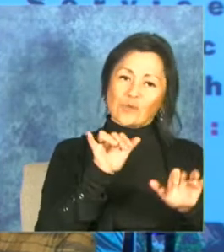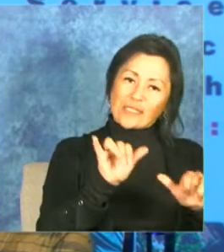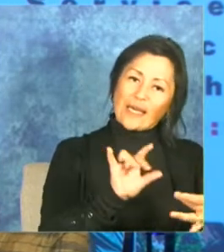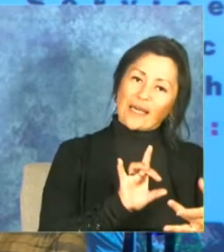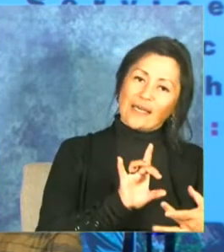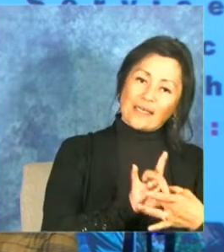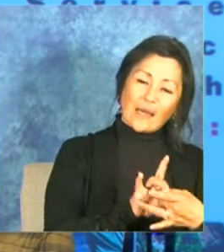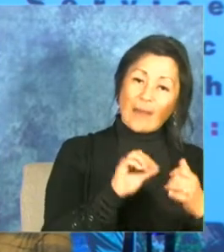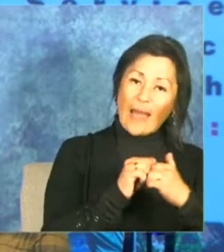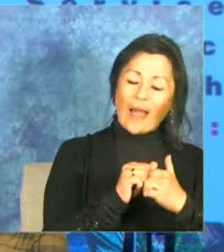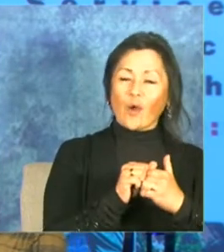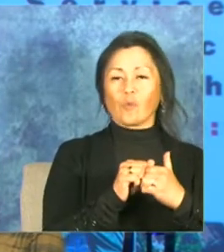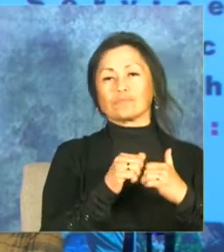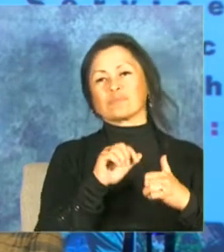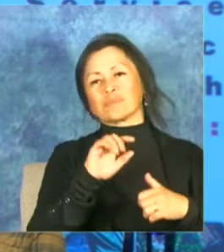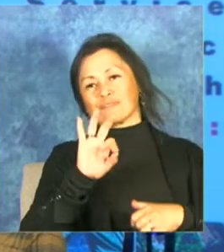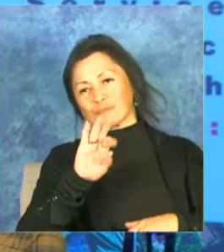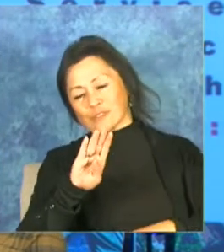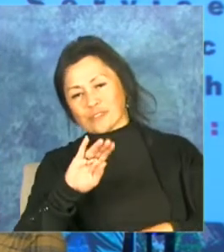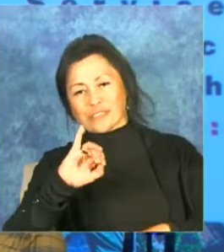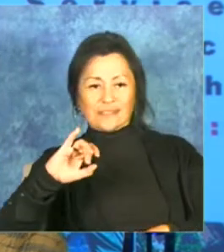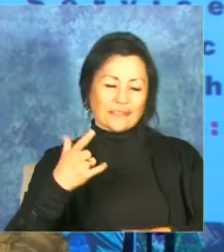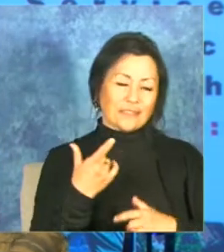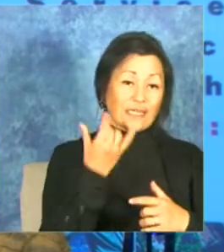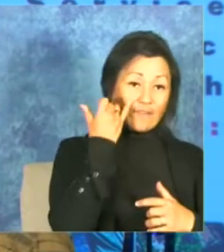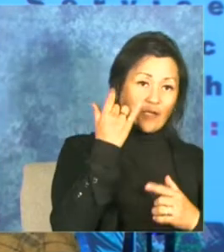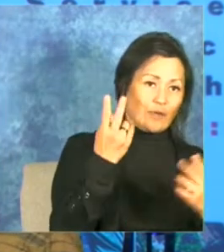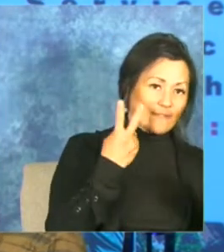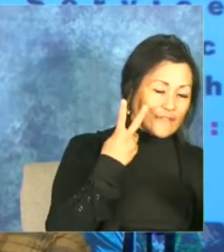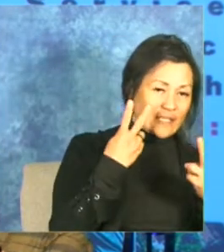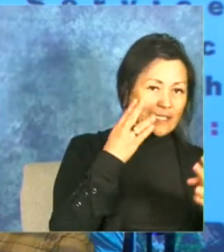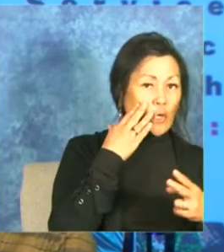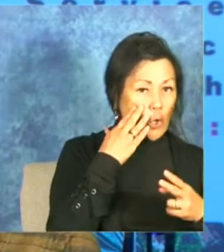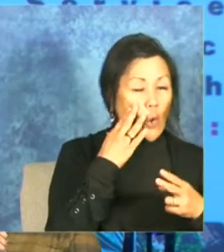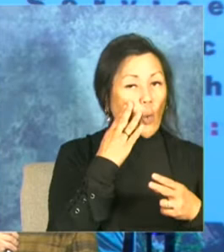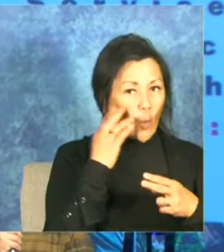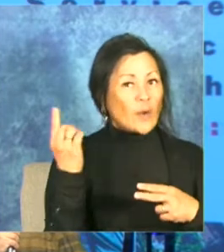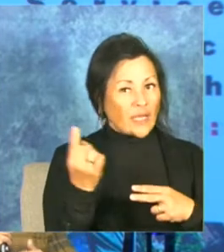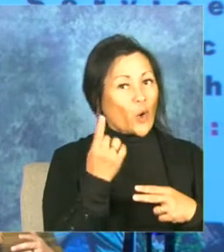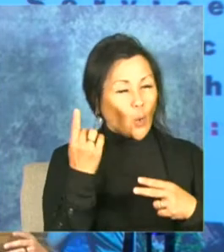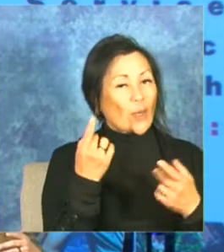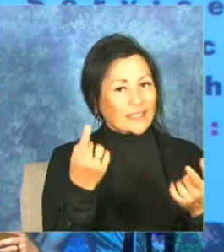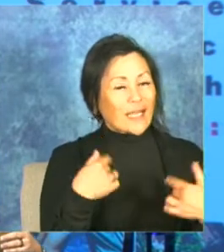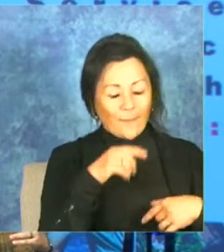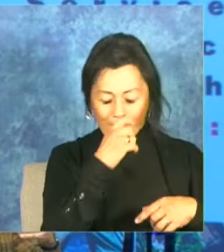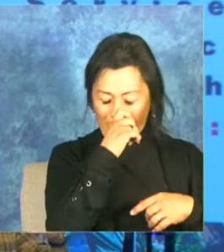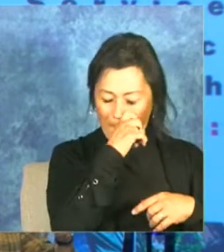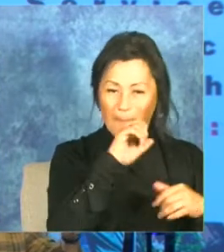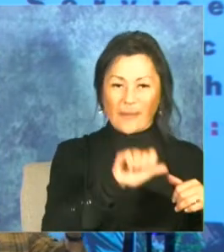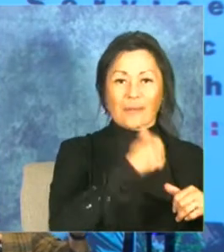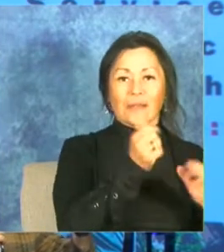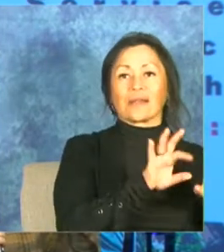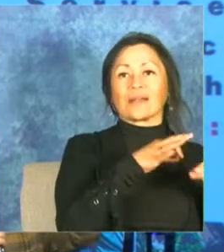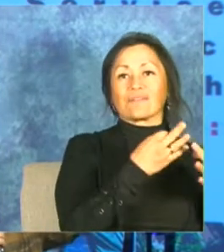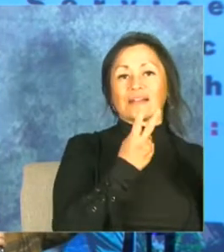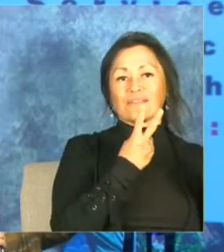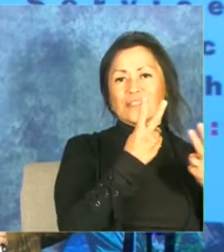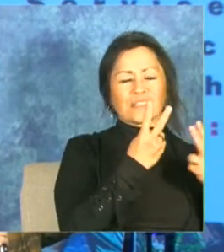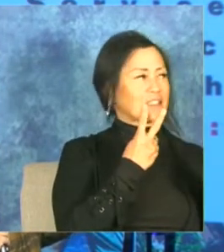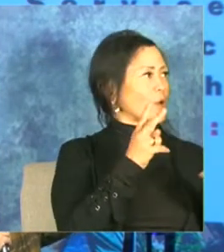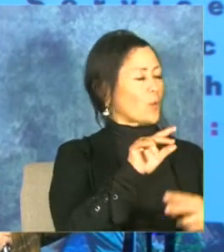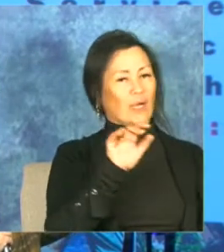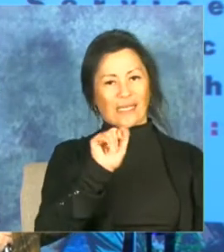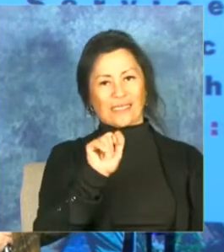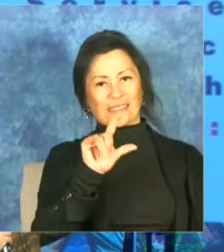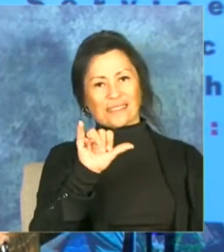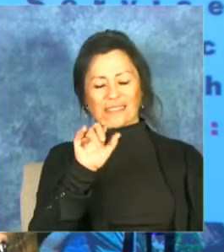connected through social media and other things. If they're ever out this way, they know where they can always go. There's another family that was visiting today. Where's the Taylors